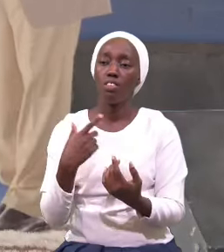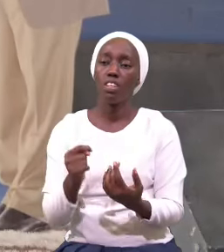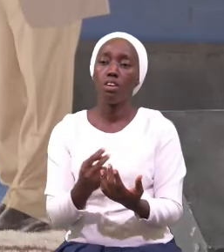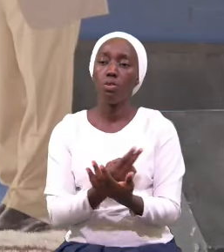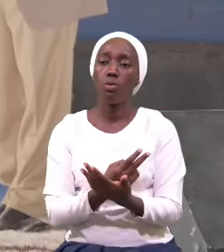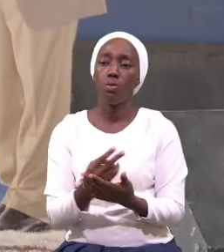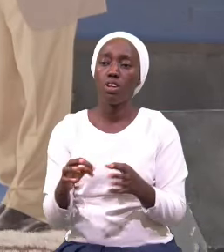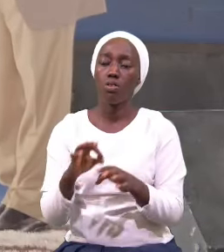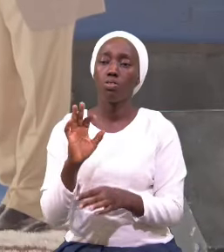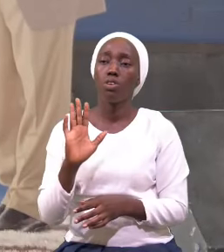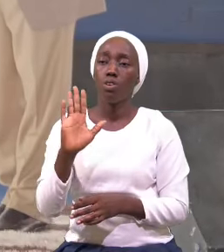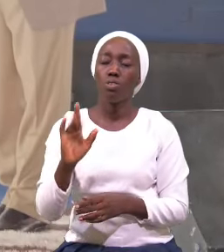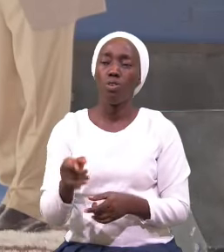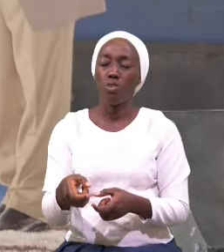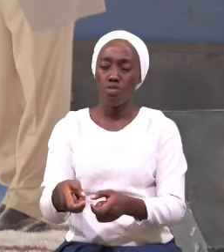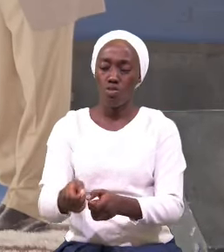Your drive, your passion,